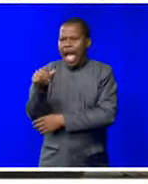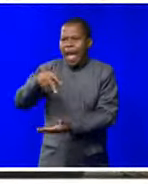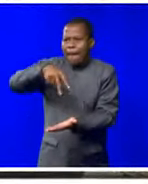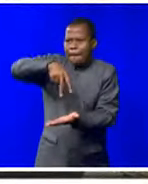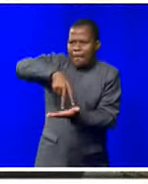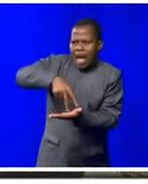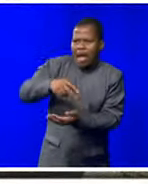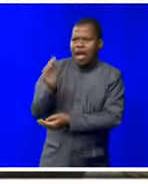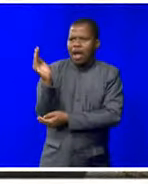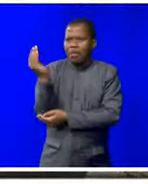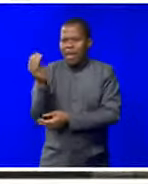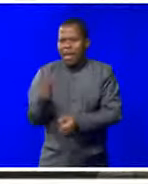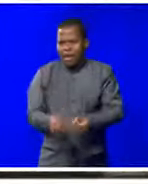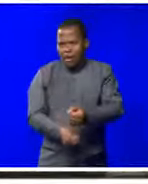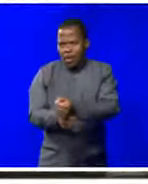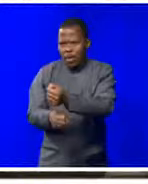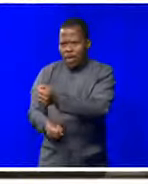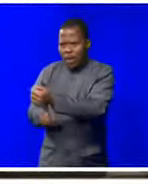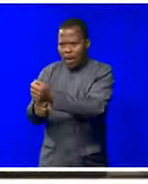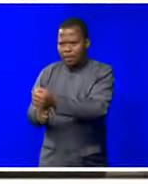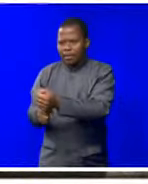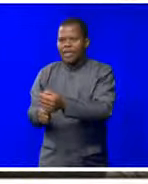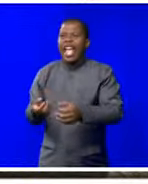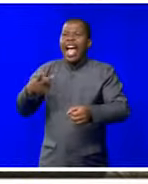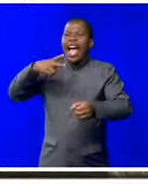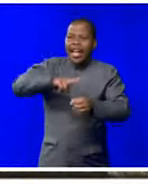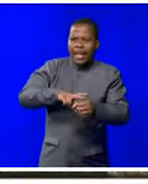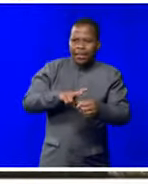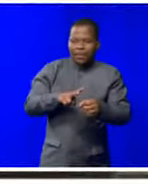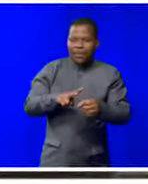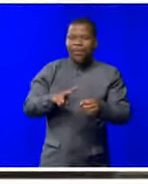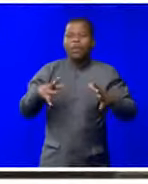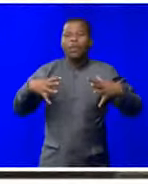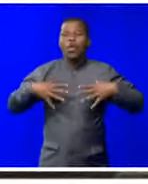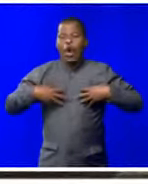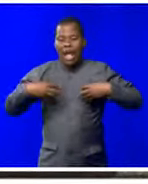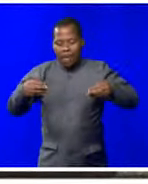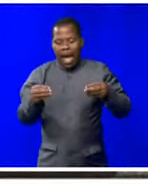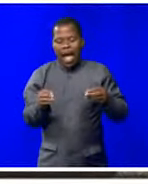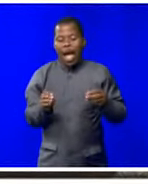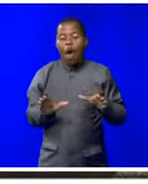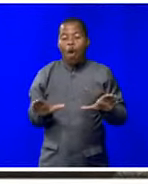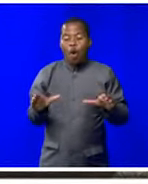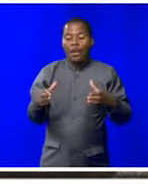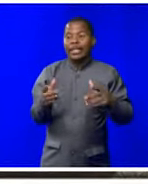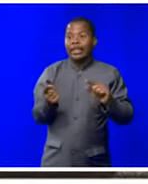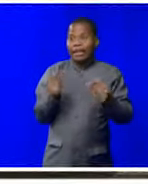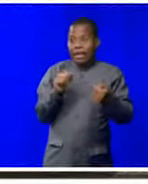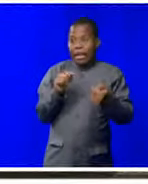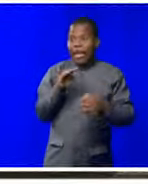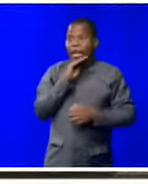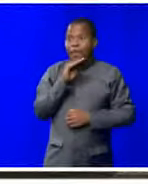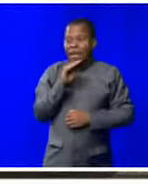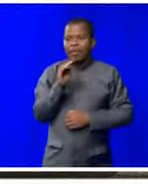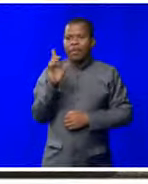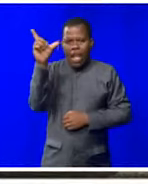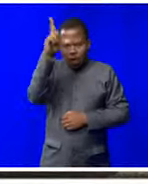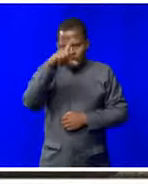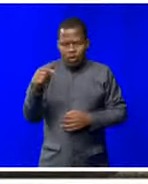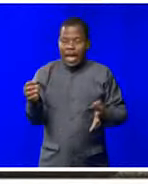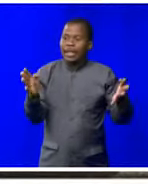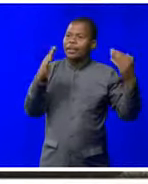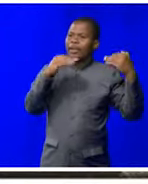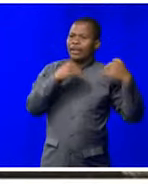inye lesi introduce-ako uchinja Labour Commissioner kutsi tindzaba taka Social Security sale